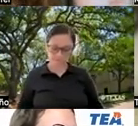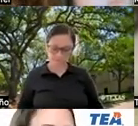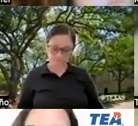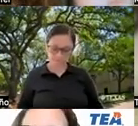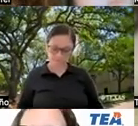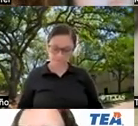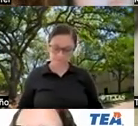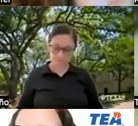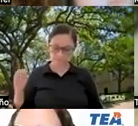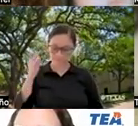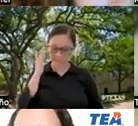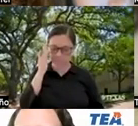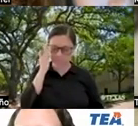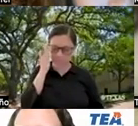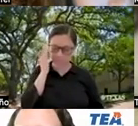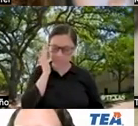Jalitha McDonald.